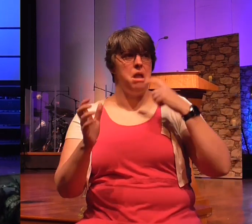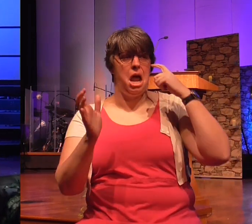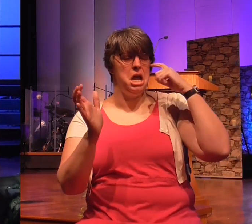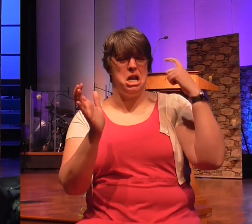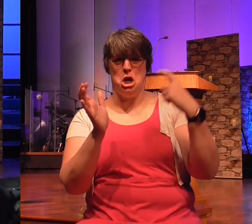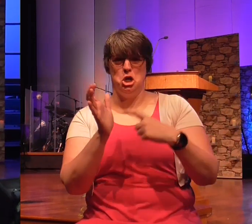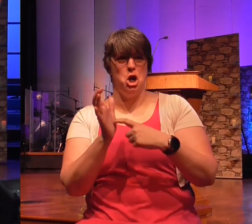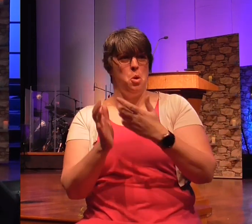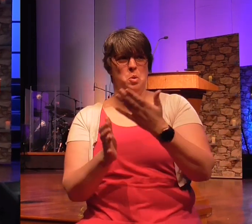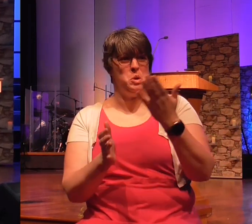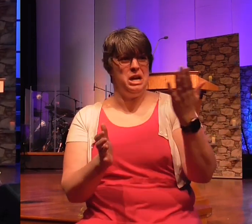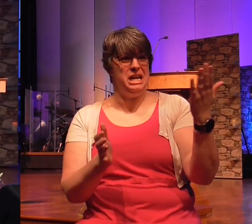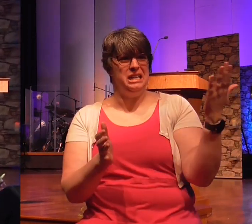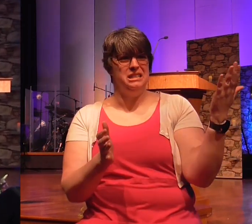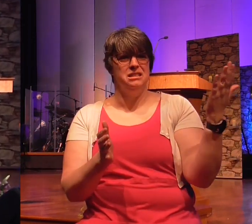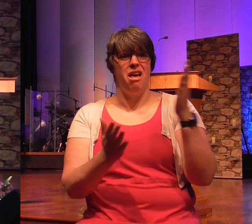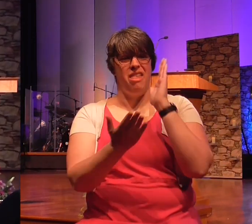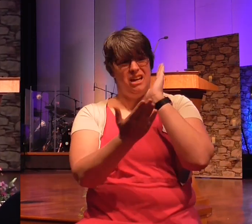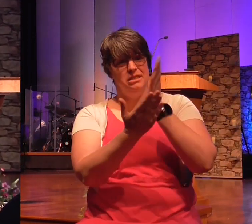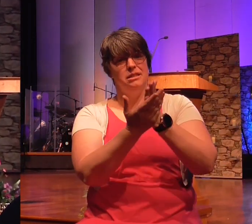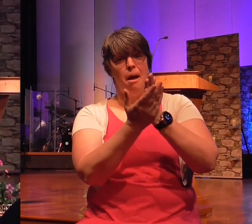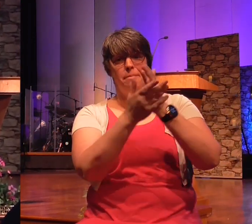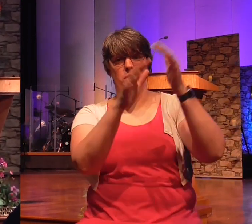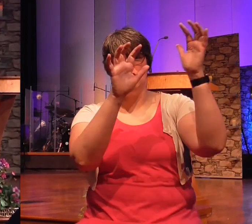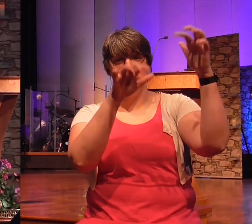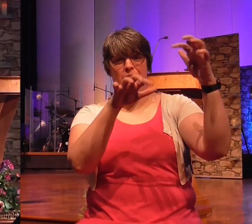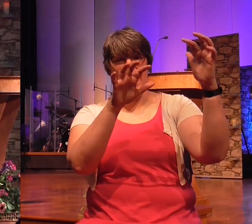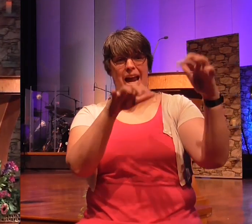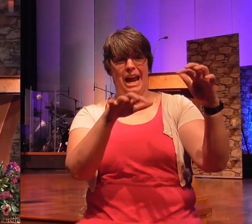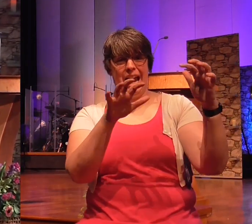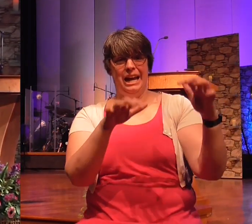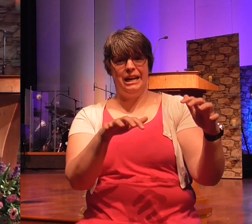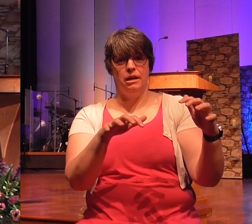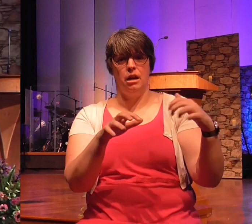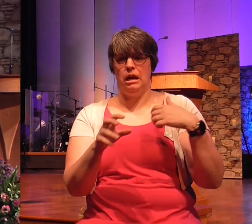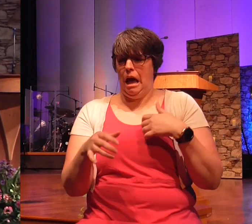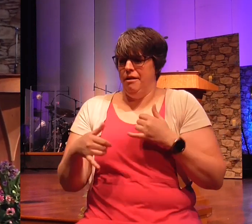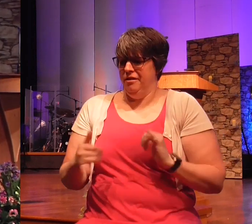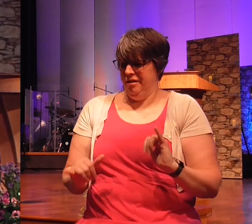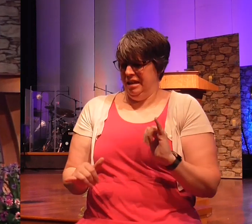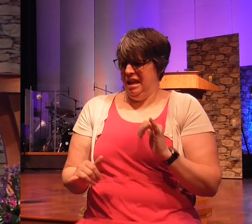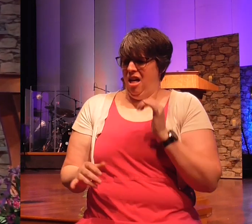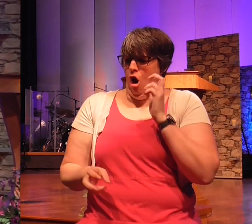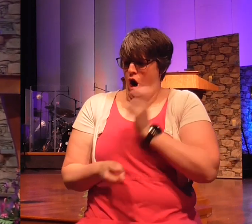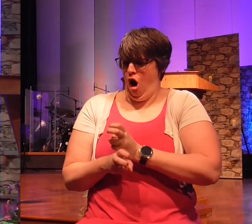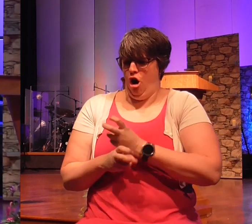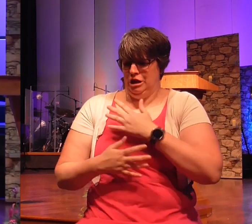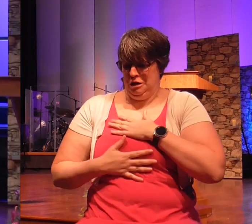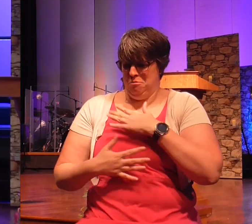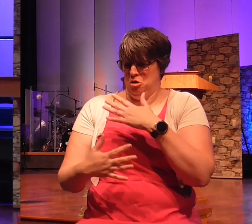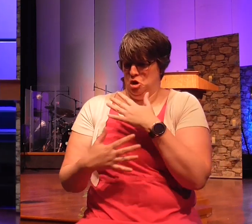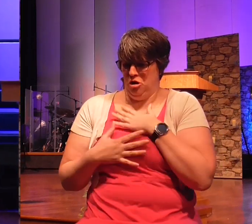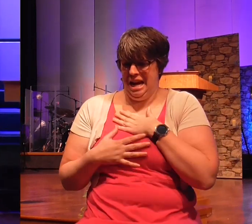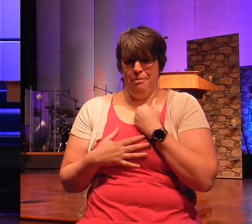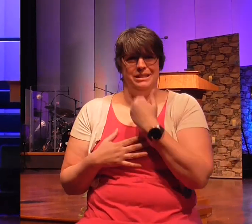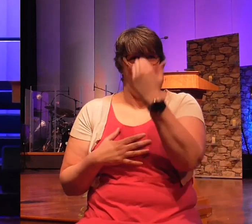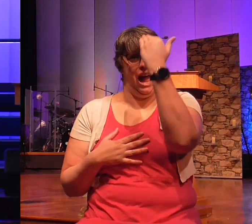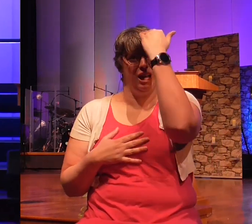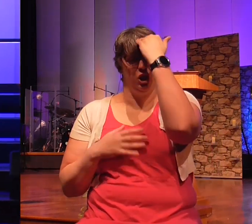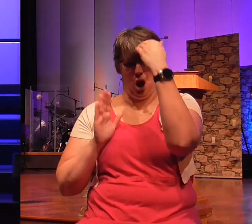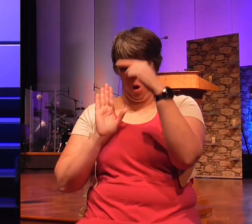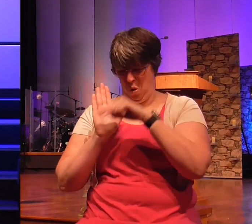ain't raining anymore. It's hard to breathe when all you know is